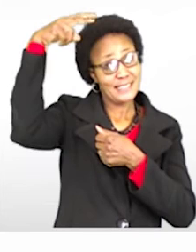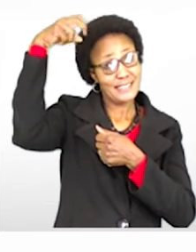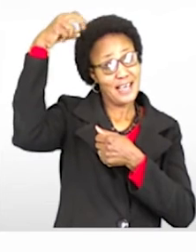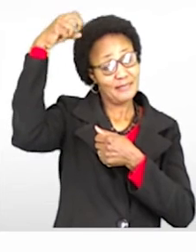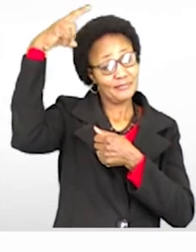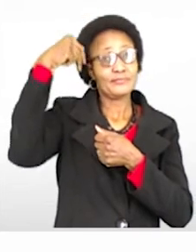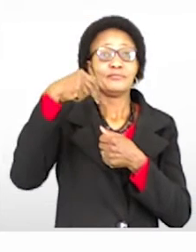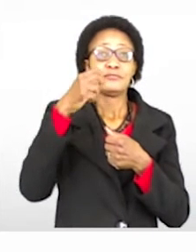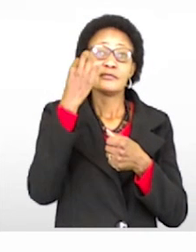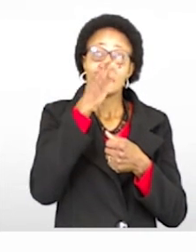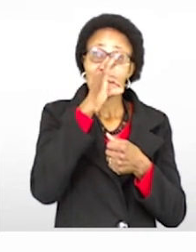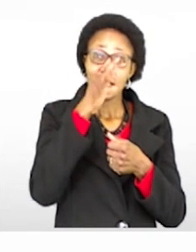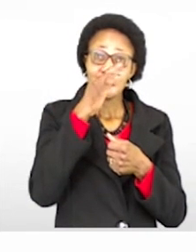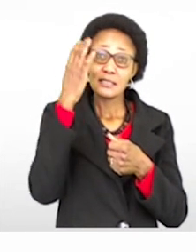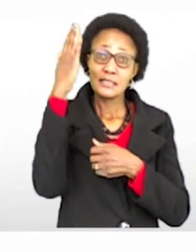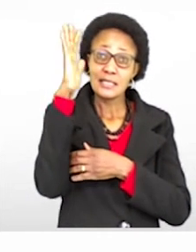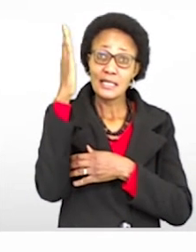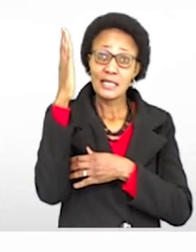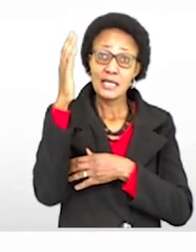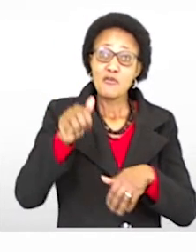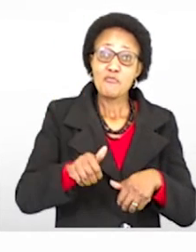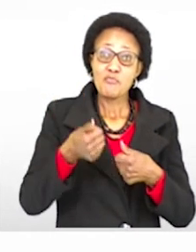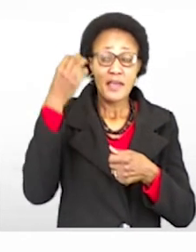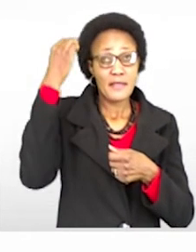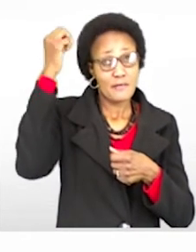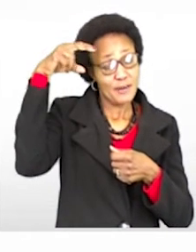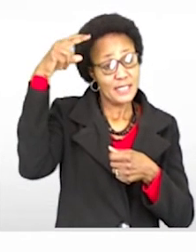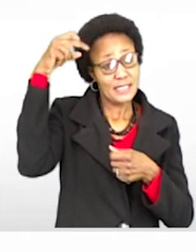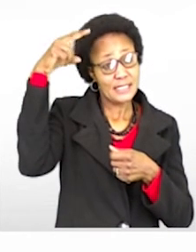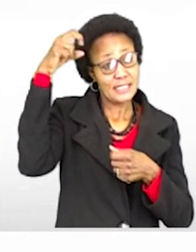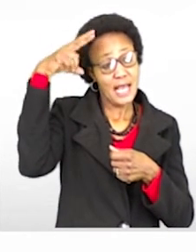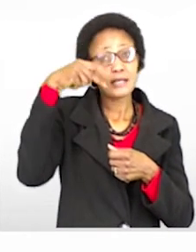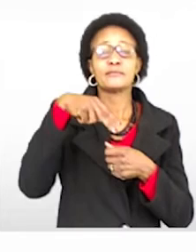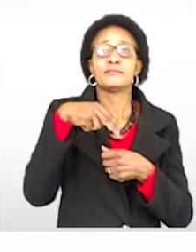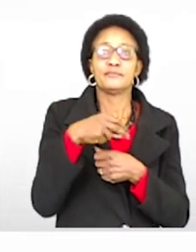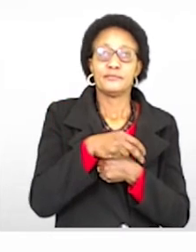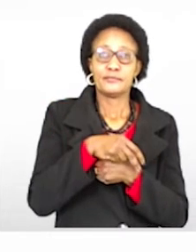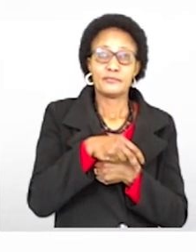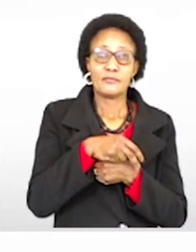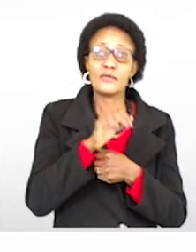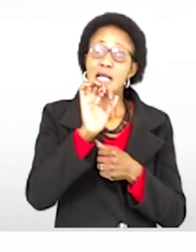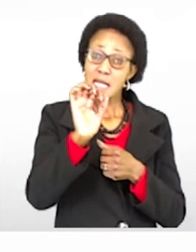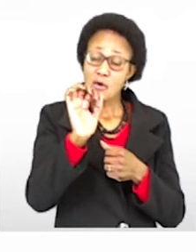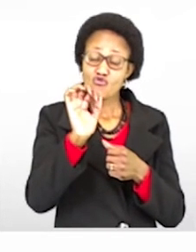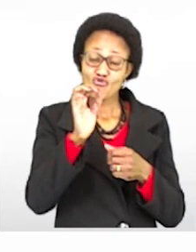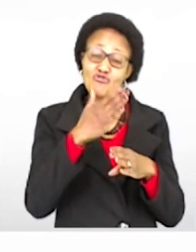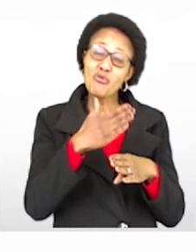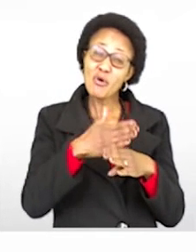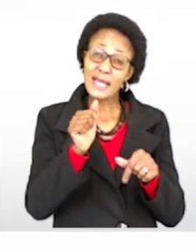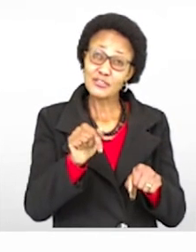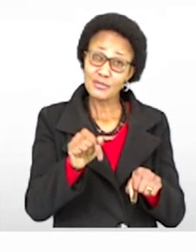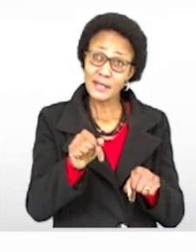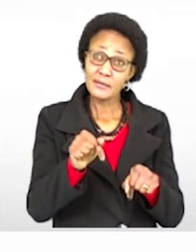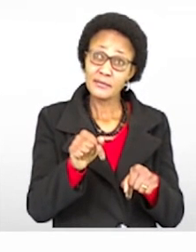Flower, tree, boy with a star. Your job, my dear children,